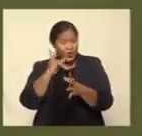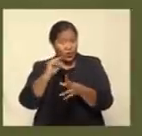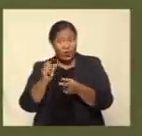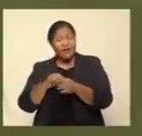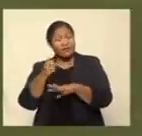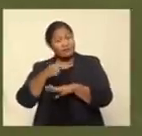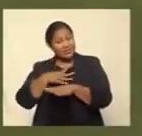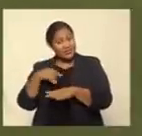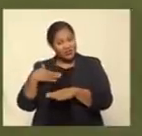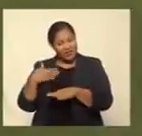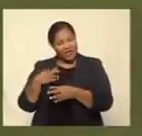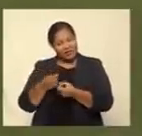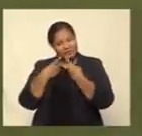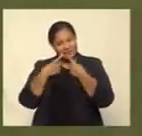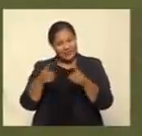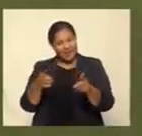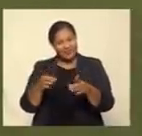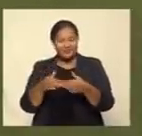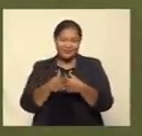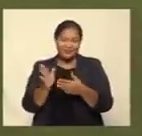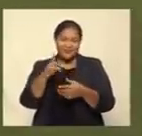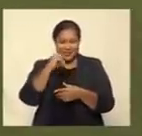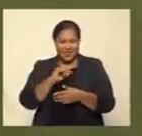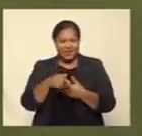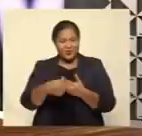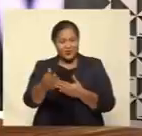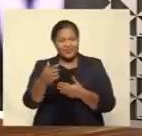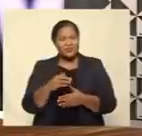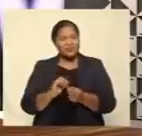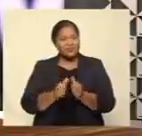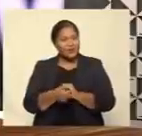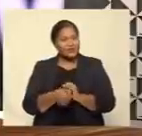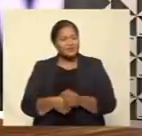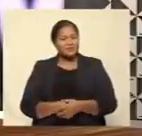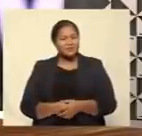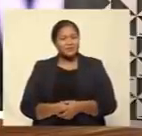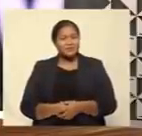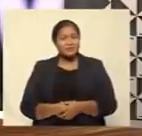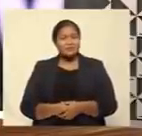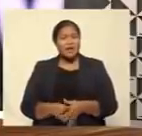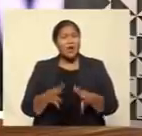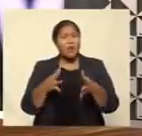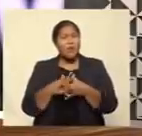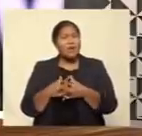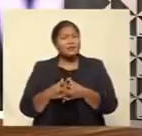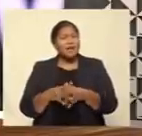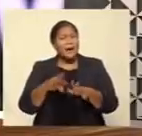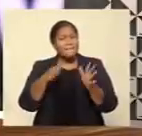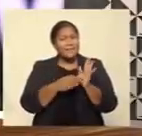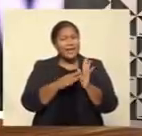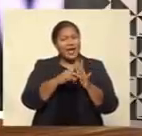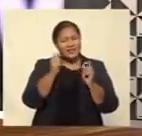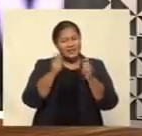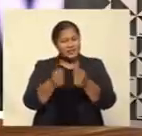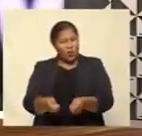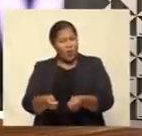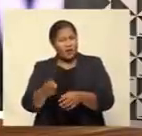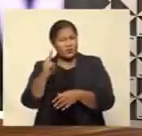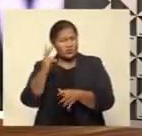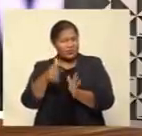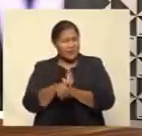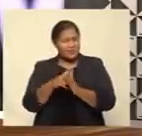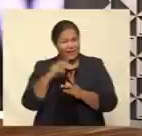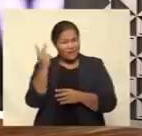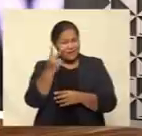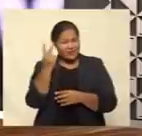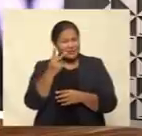of Health. Tali Materkula, FBC Sports. West Ham forward Mikel Antonio scored twice in a comeback victory over